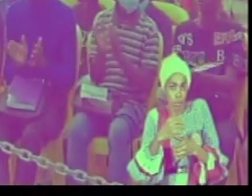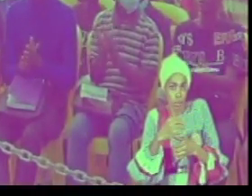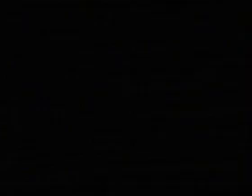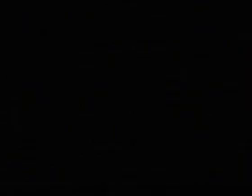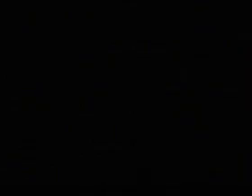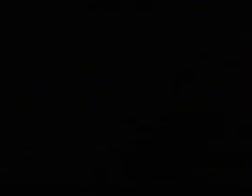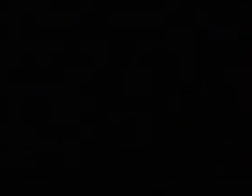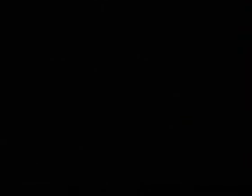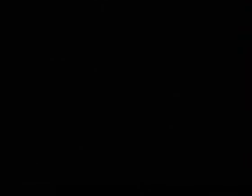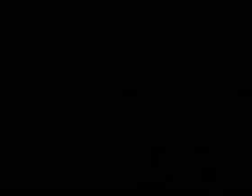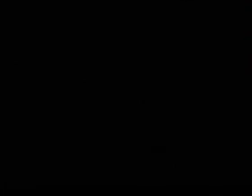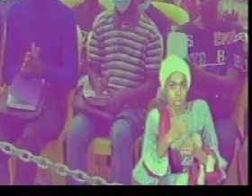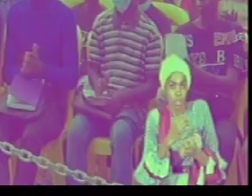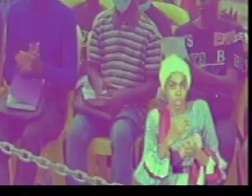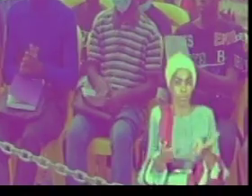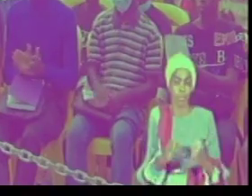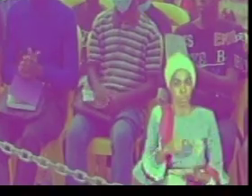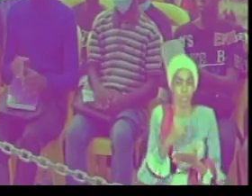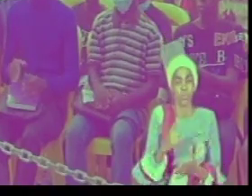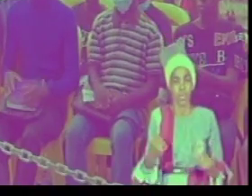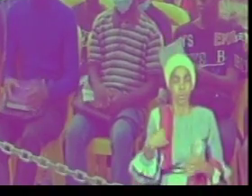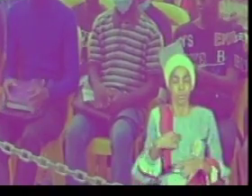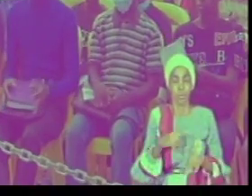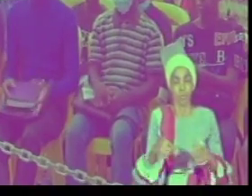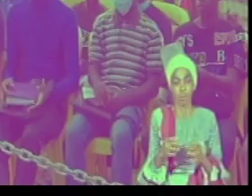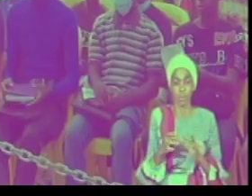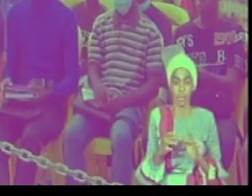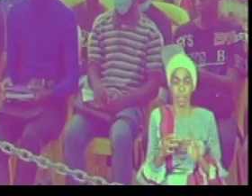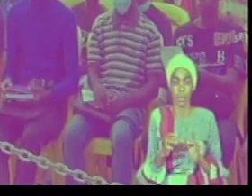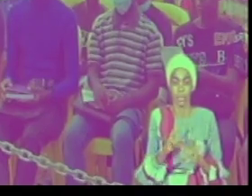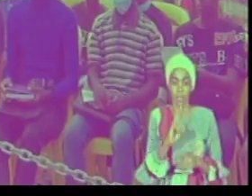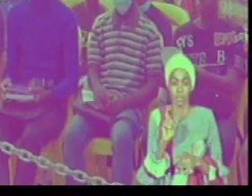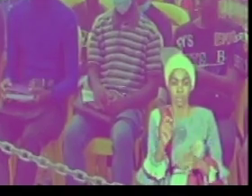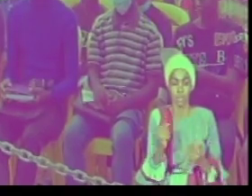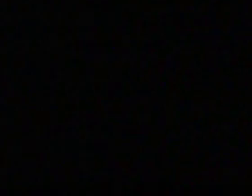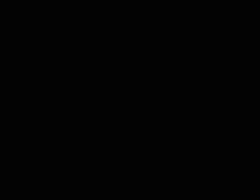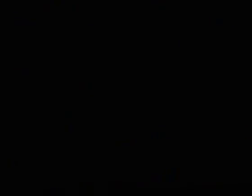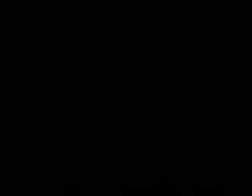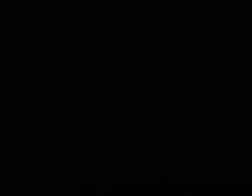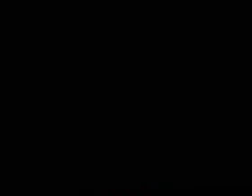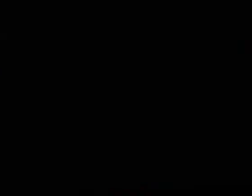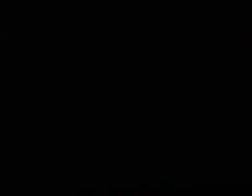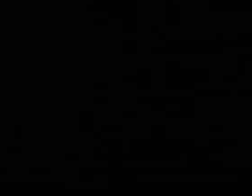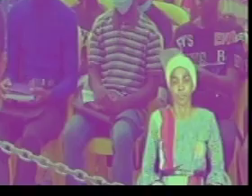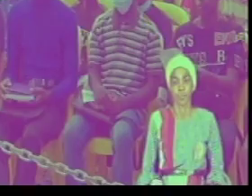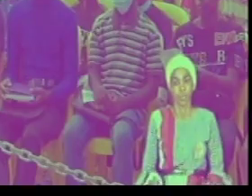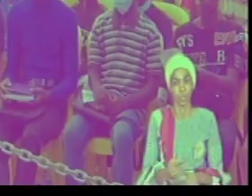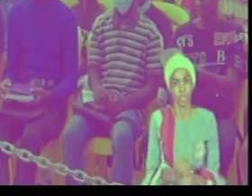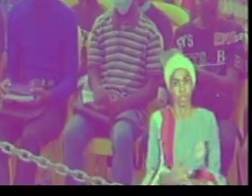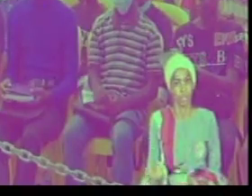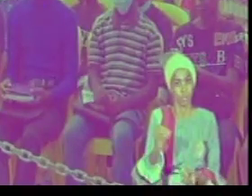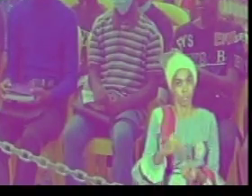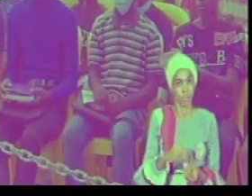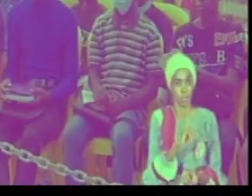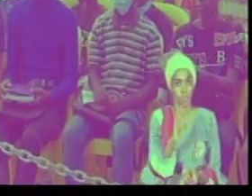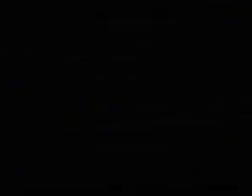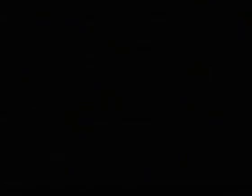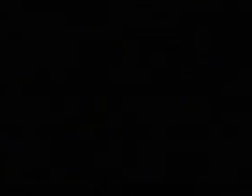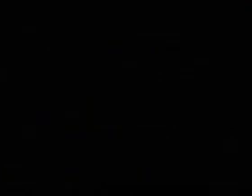We go online. Now we go to take more questions. Thereafter,